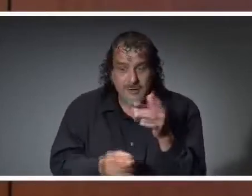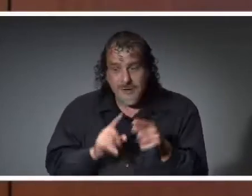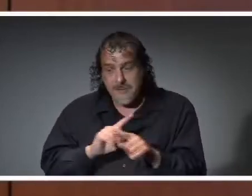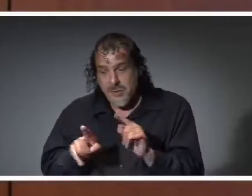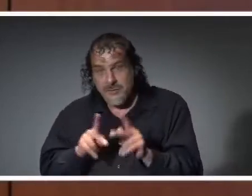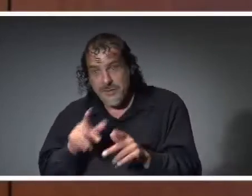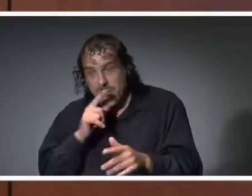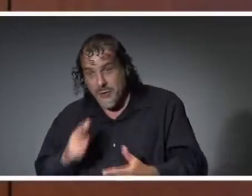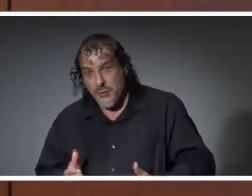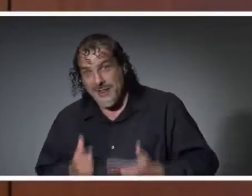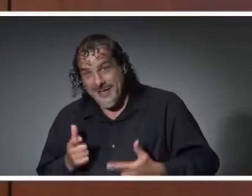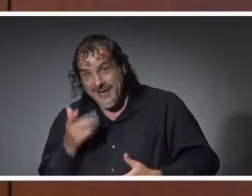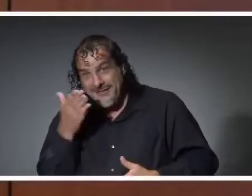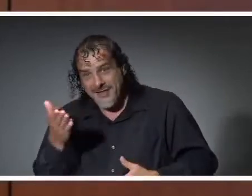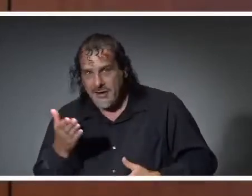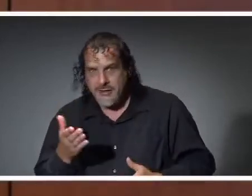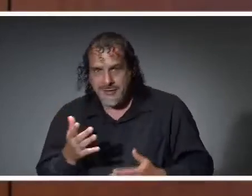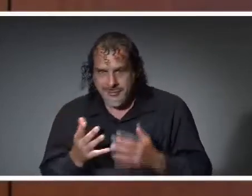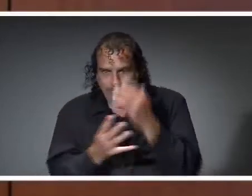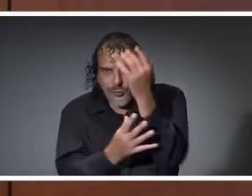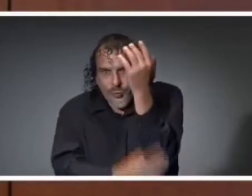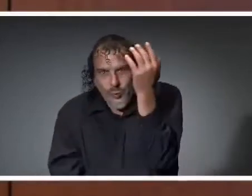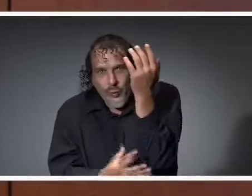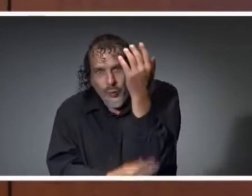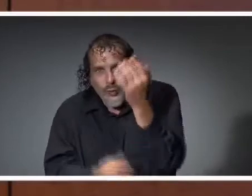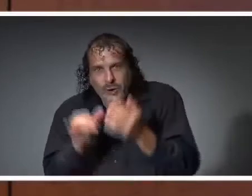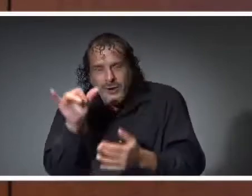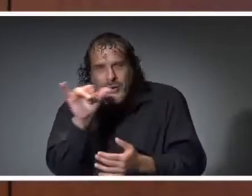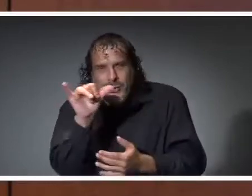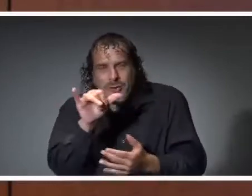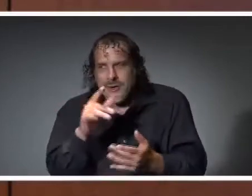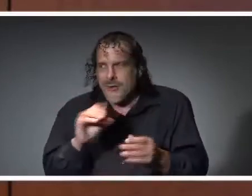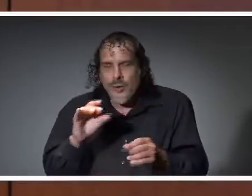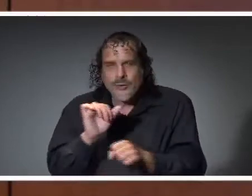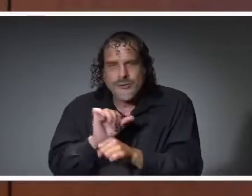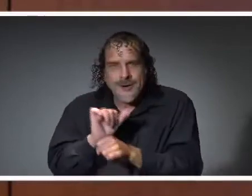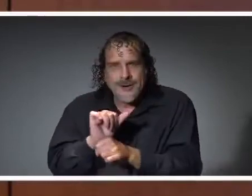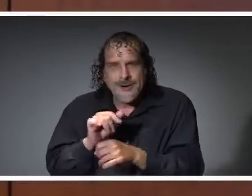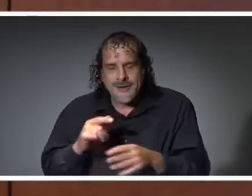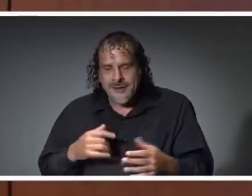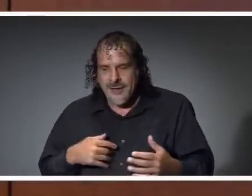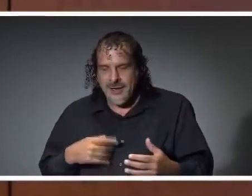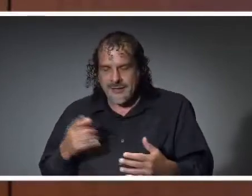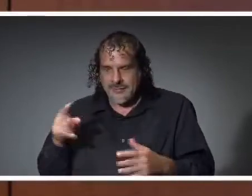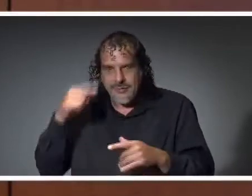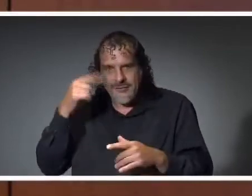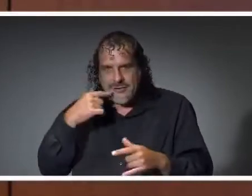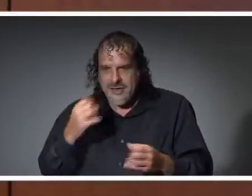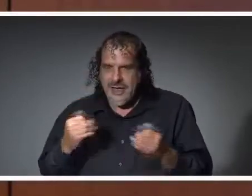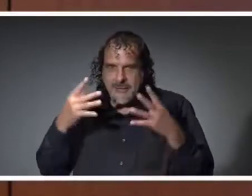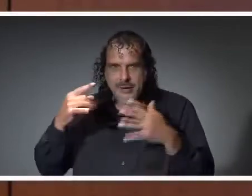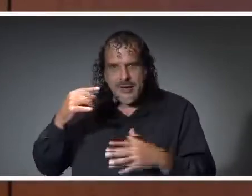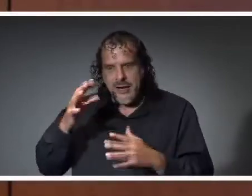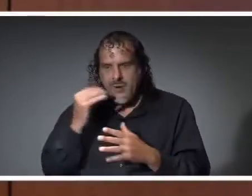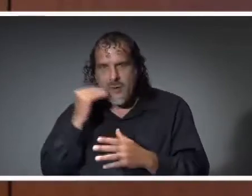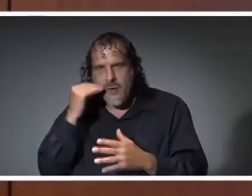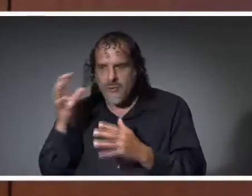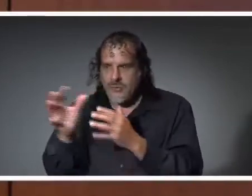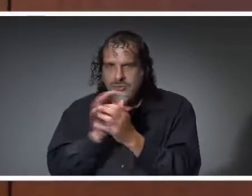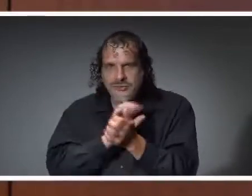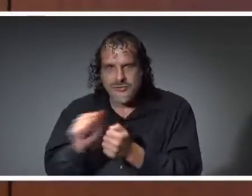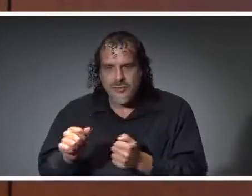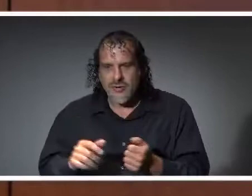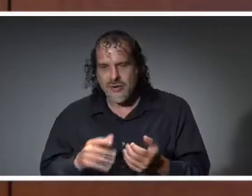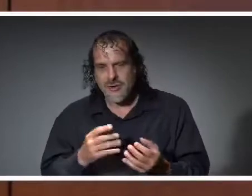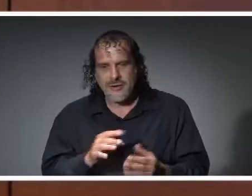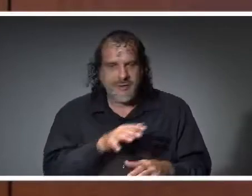those communities were affected greatly as well. The governor's already mentioned the number of homes and the acreage that was destroyed and